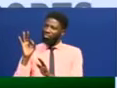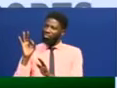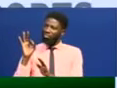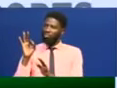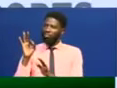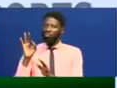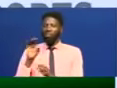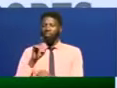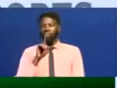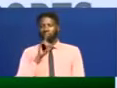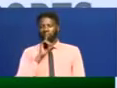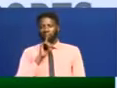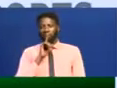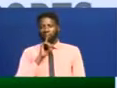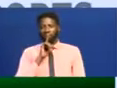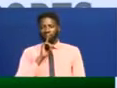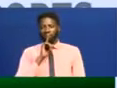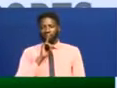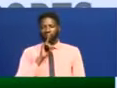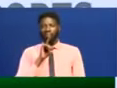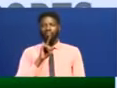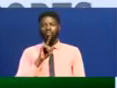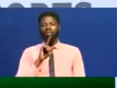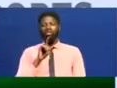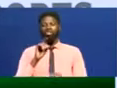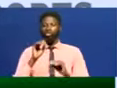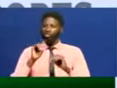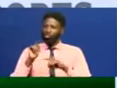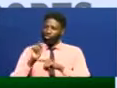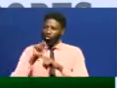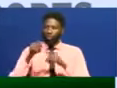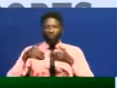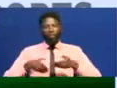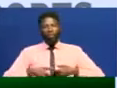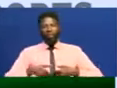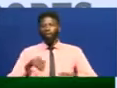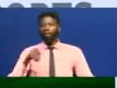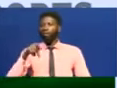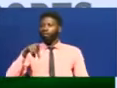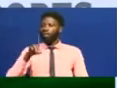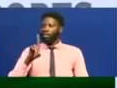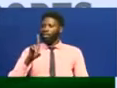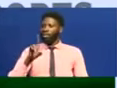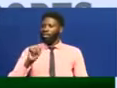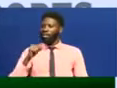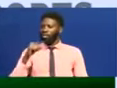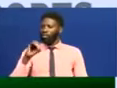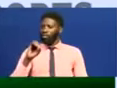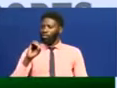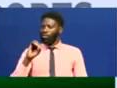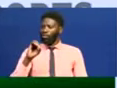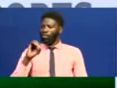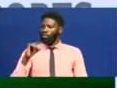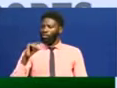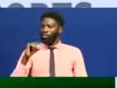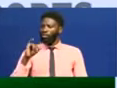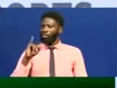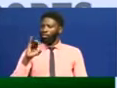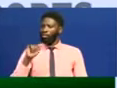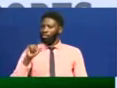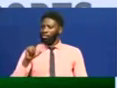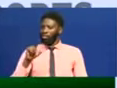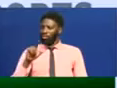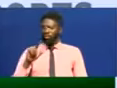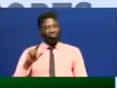pedagogical training of the youth, pedagogy. And I was like, pedagogy? No.